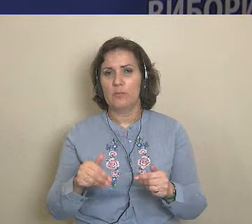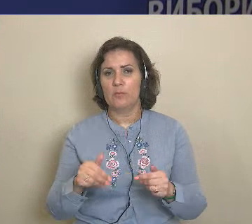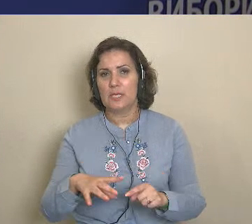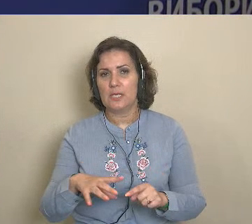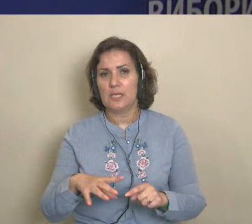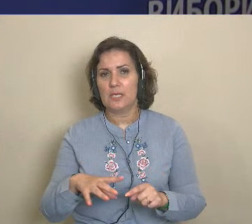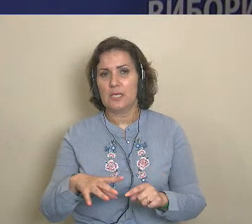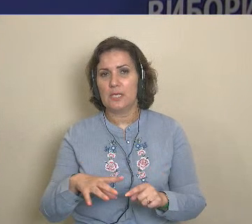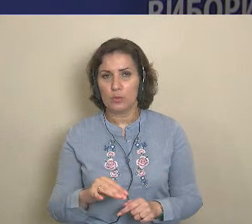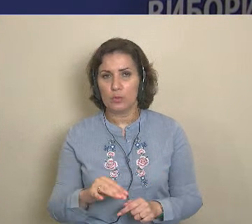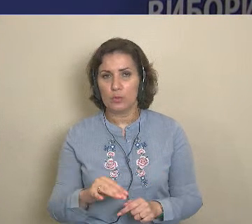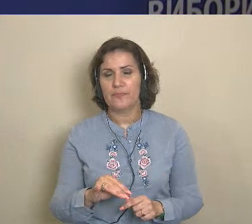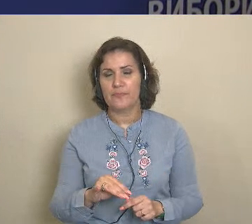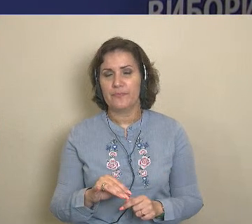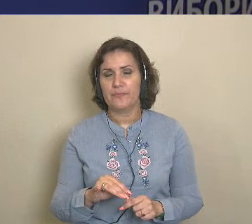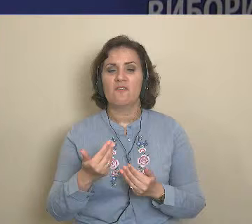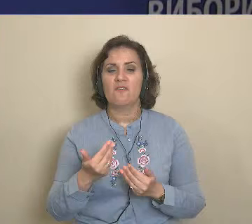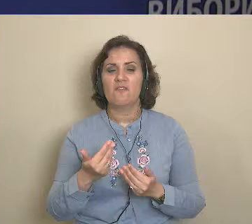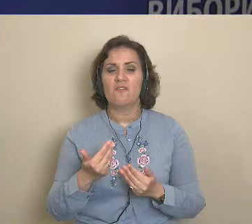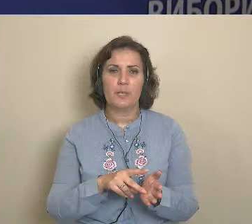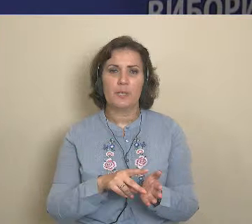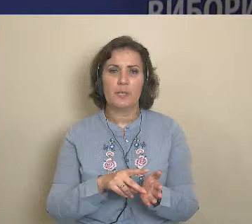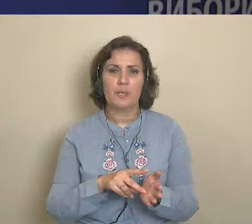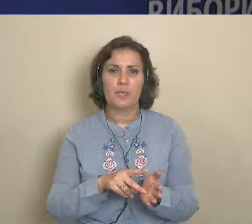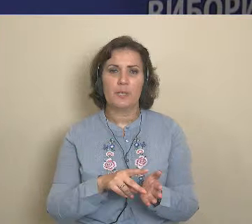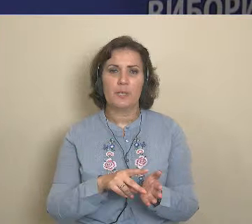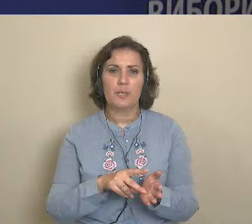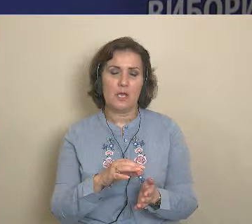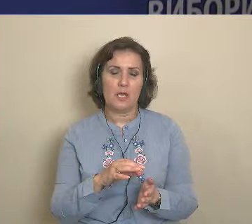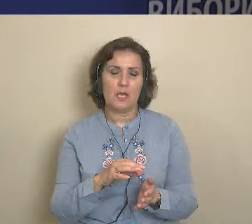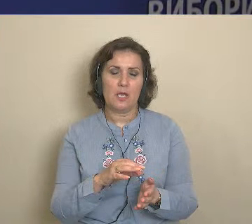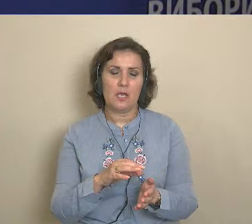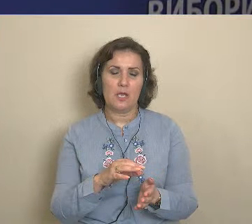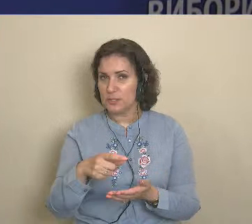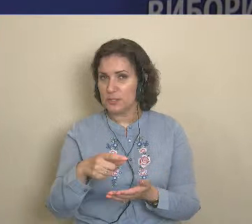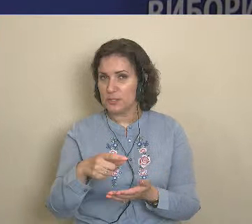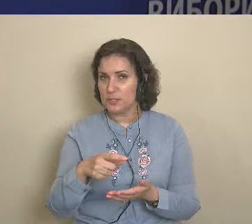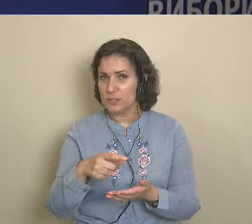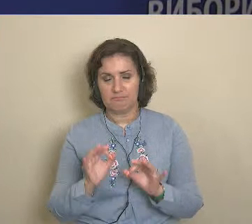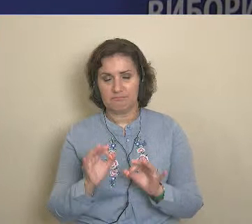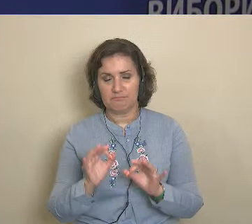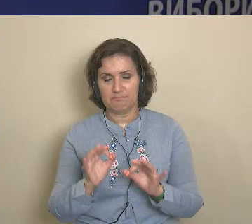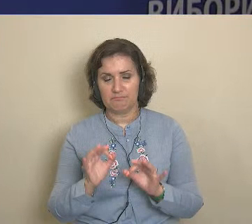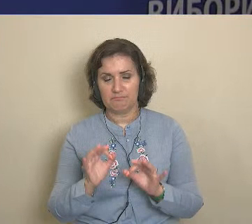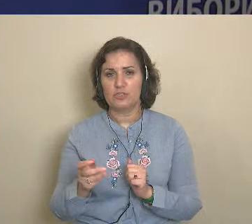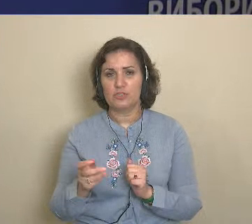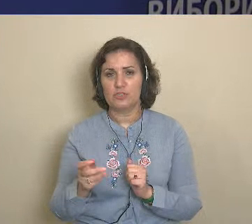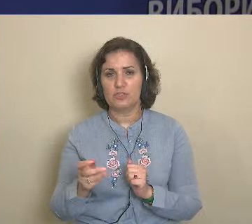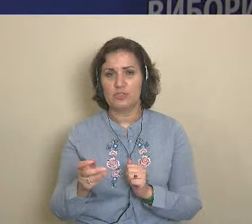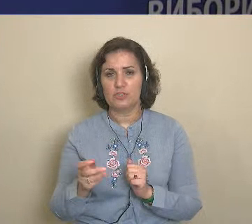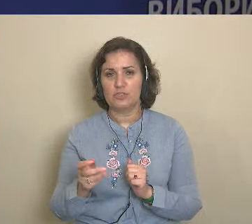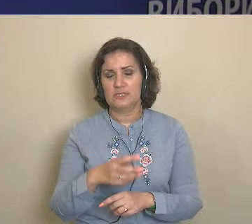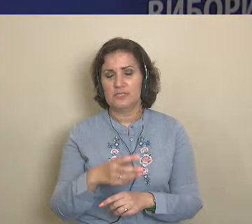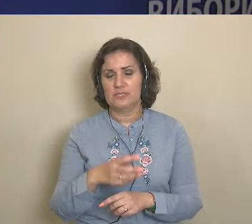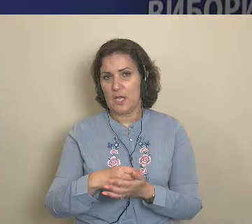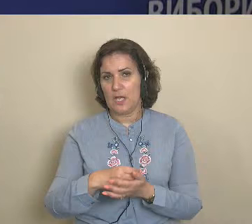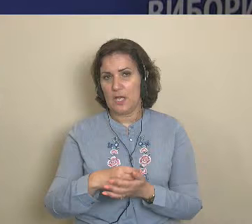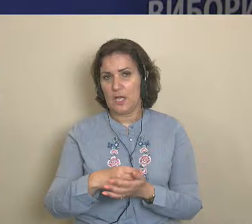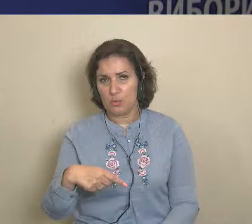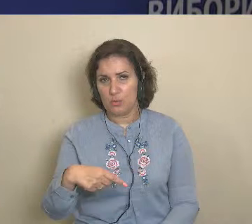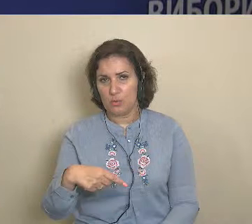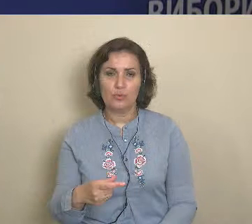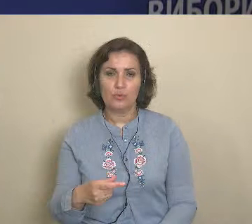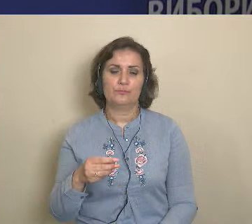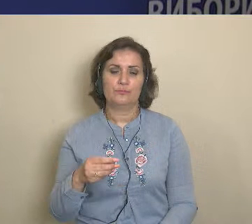of complying with the recommendations which the governments issued. And your example of using own ballpoints, well, definitely